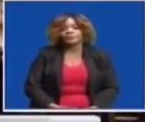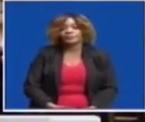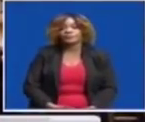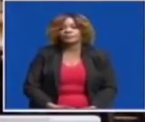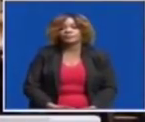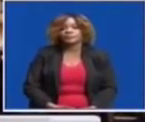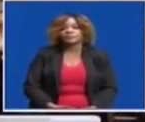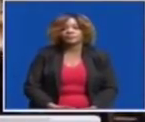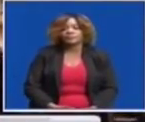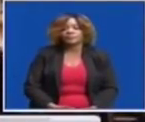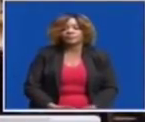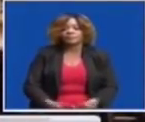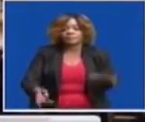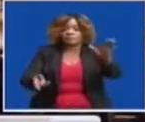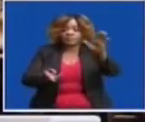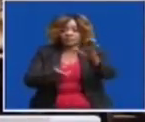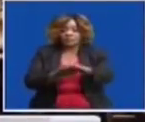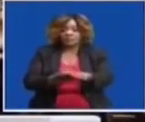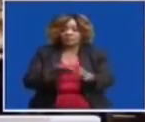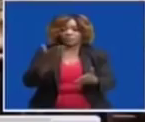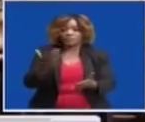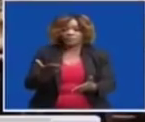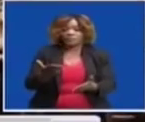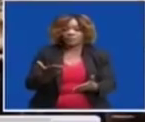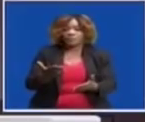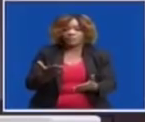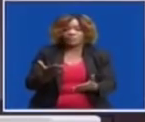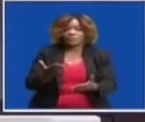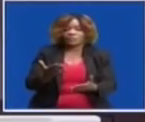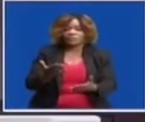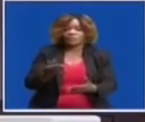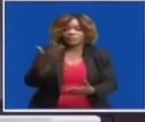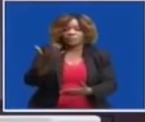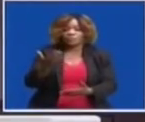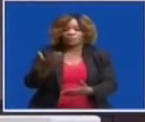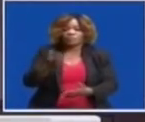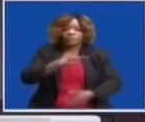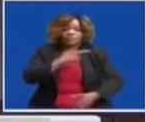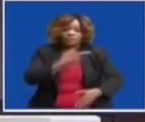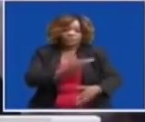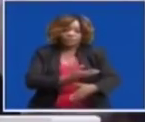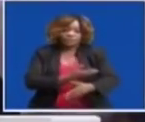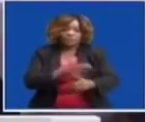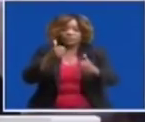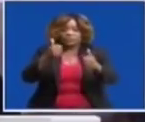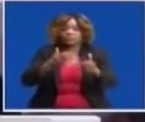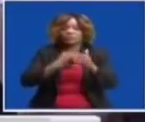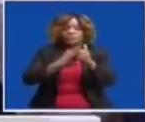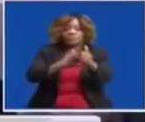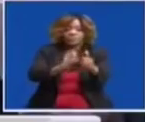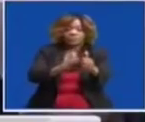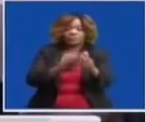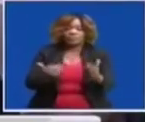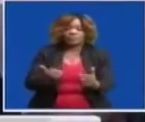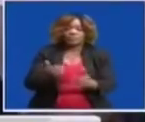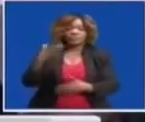It shows that not only are you the First Lady, but you're the First Lady with leadership. And you kind of